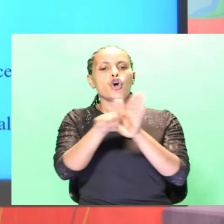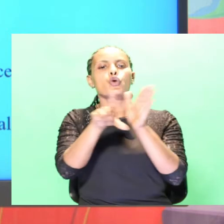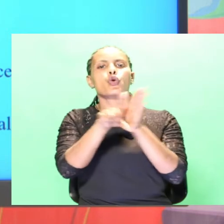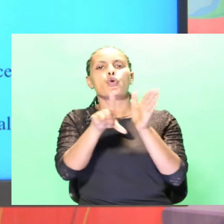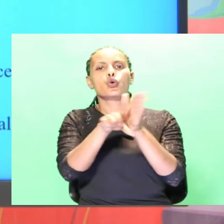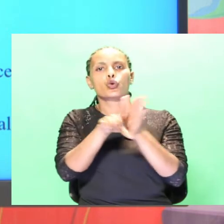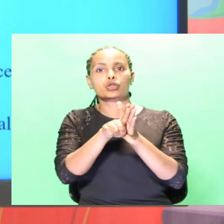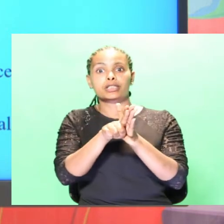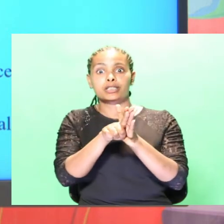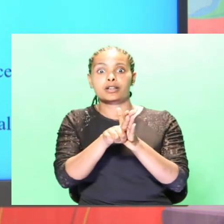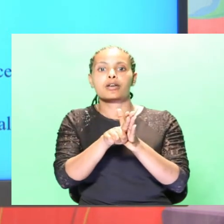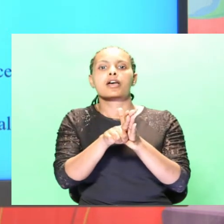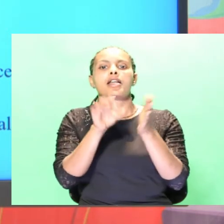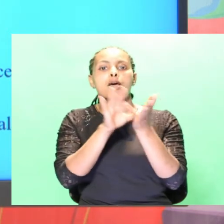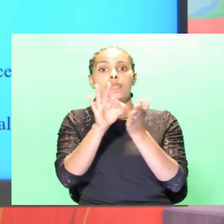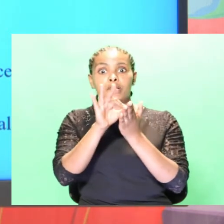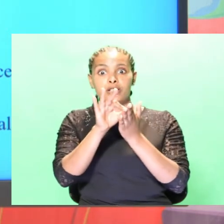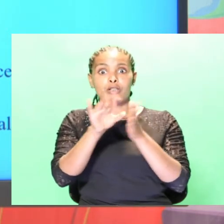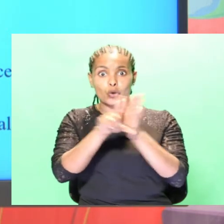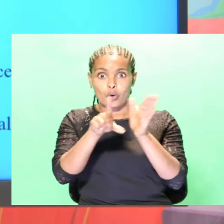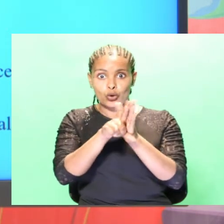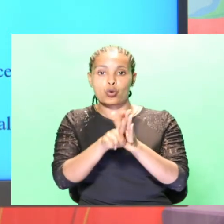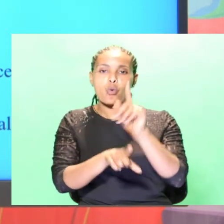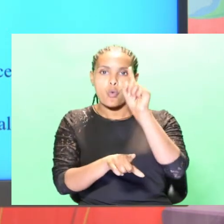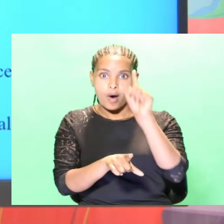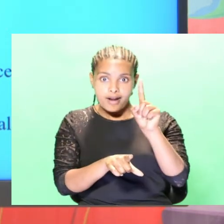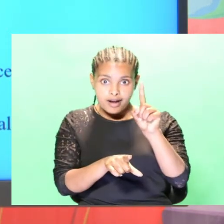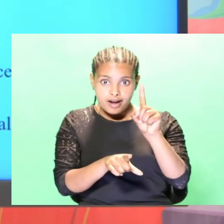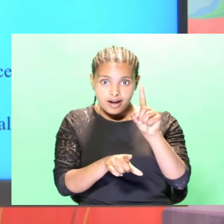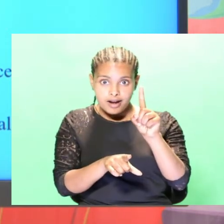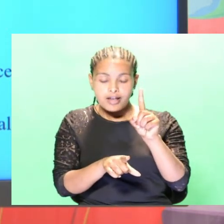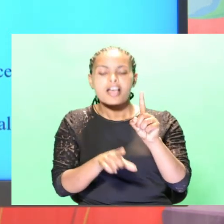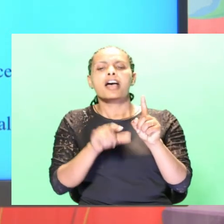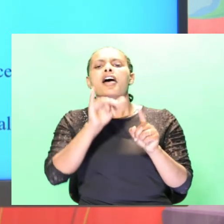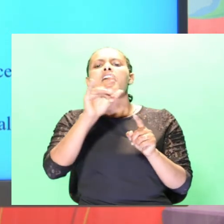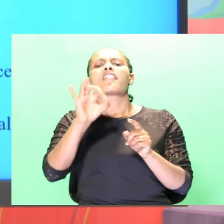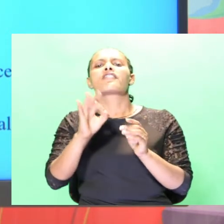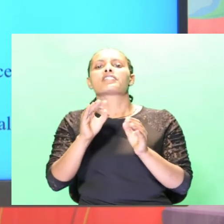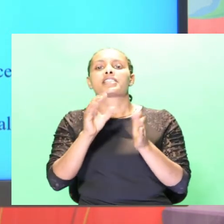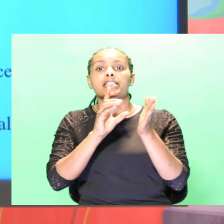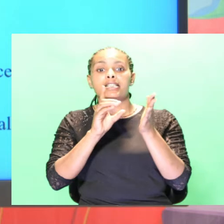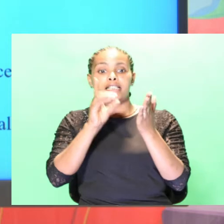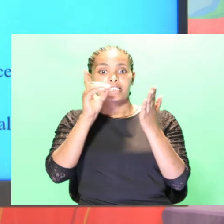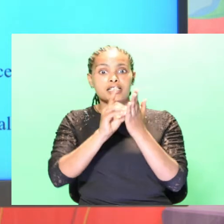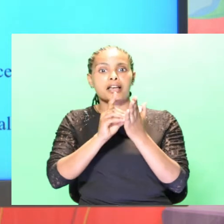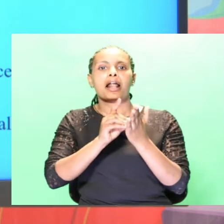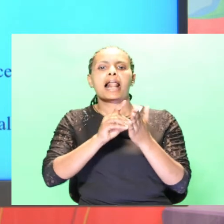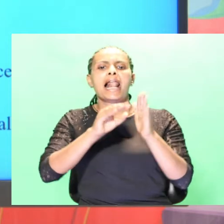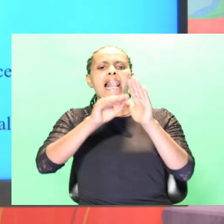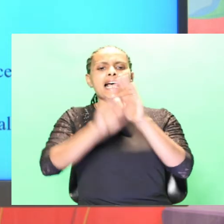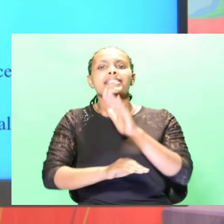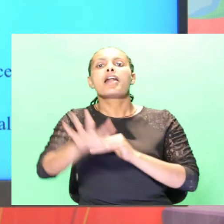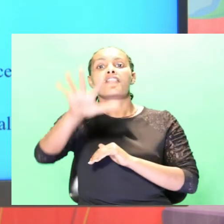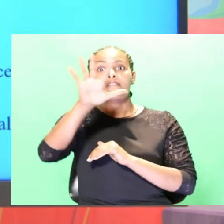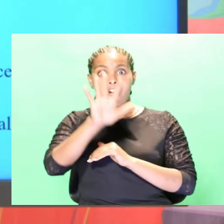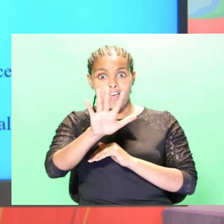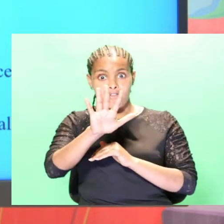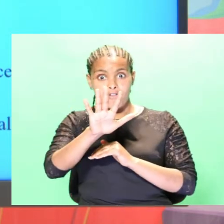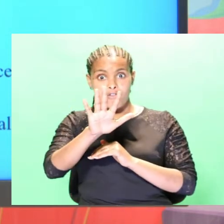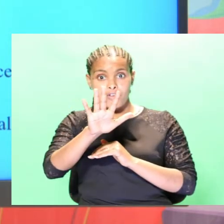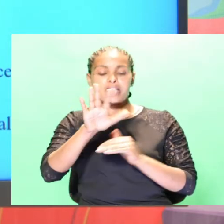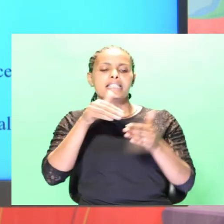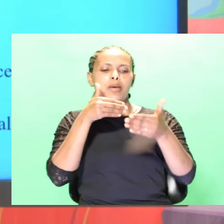Rules for rounding off a number. Rule 1. If the digit to be removed is less than 5,